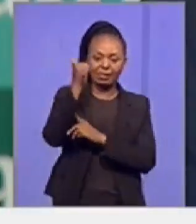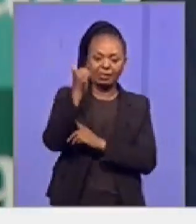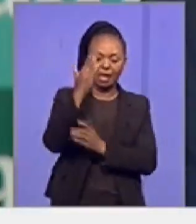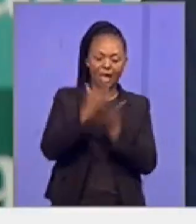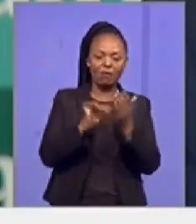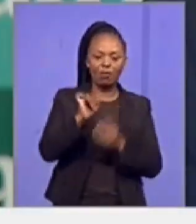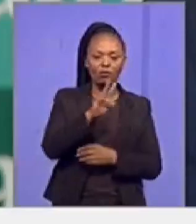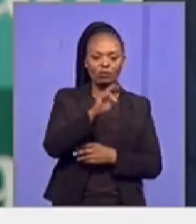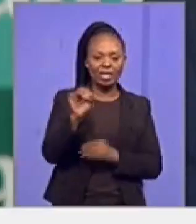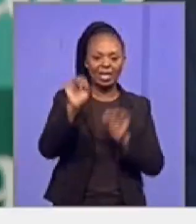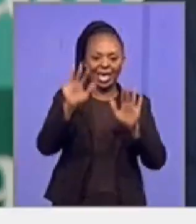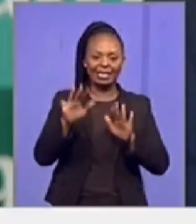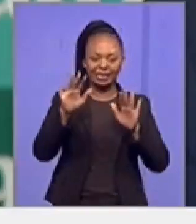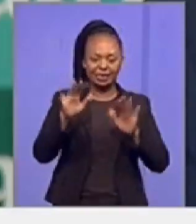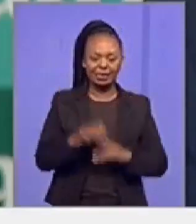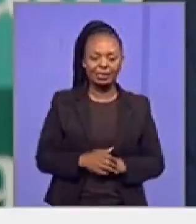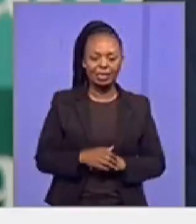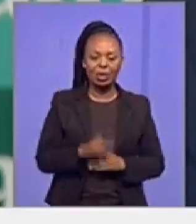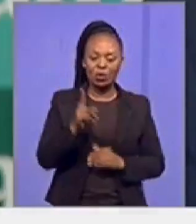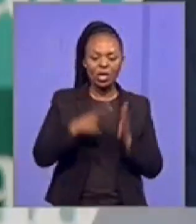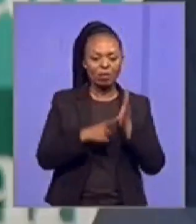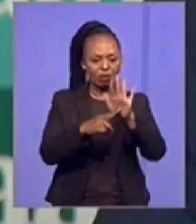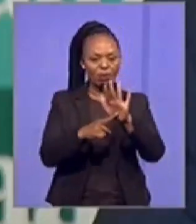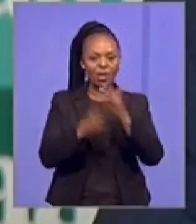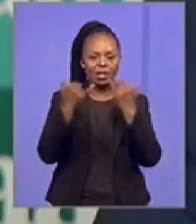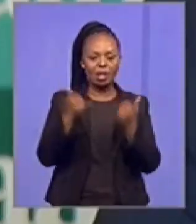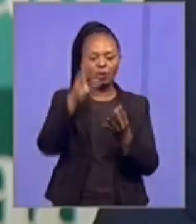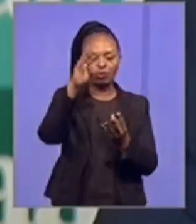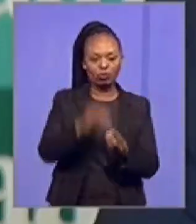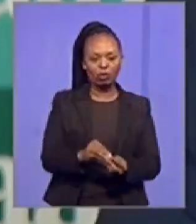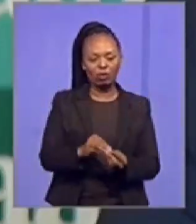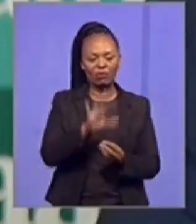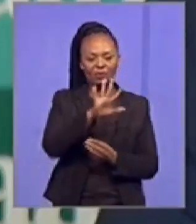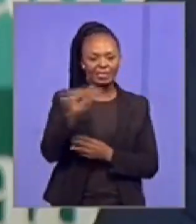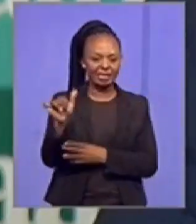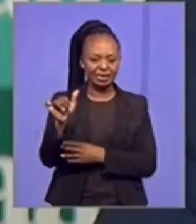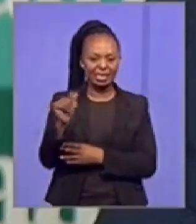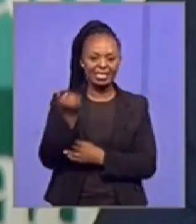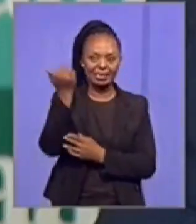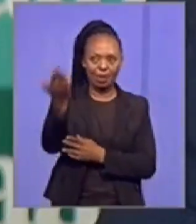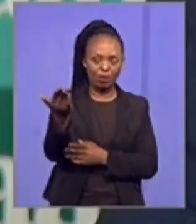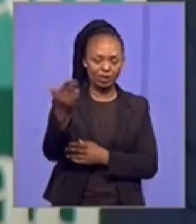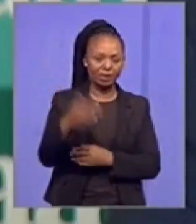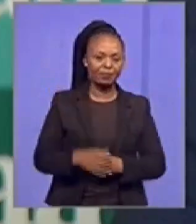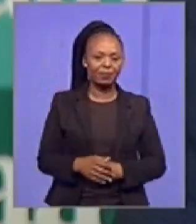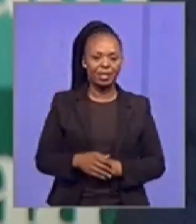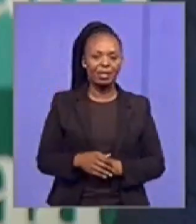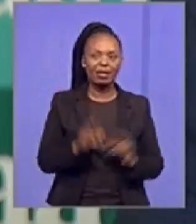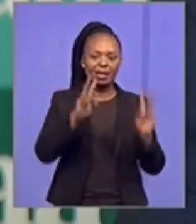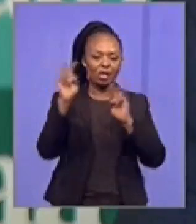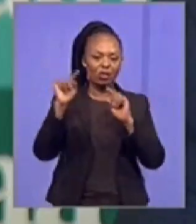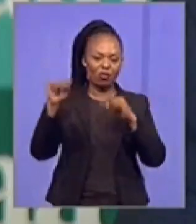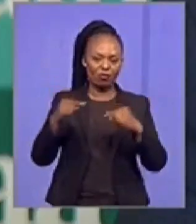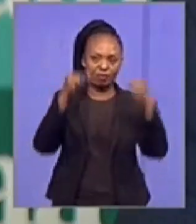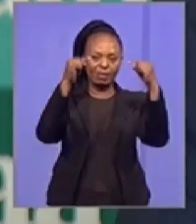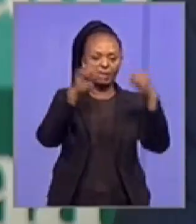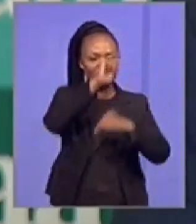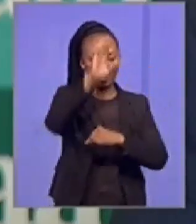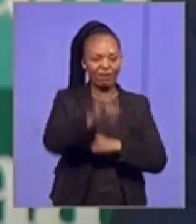of 2019, we issued a total of 56 summonses against the South